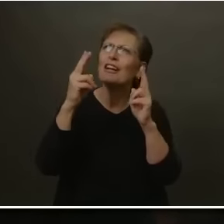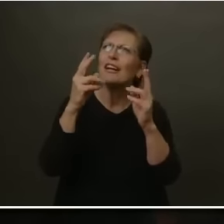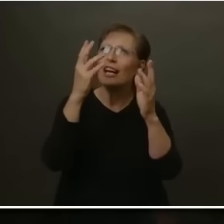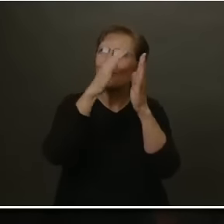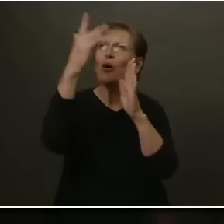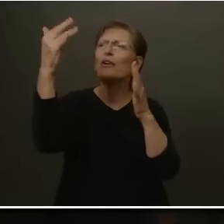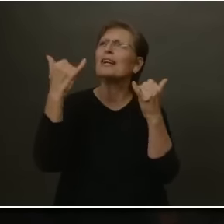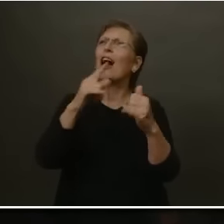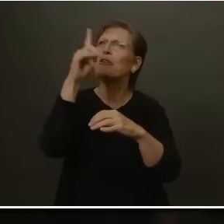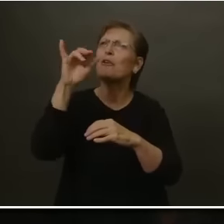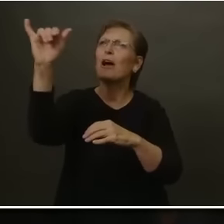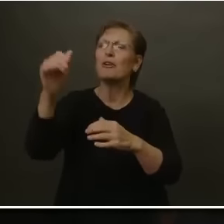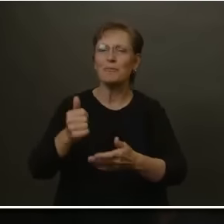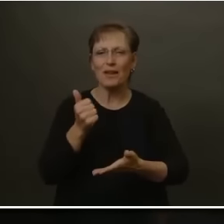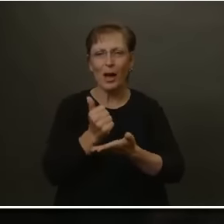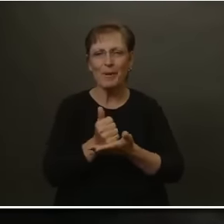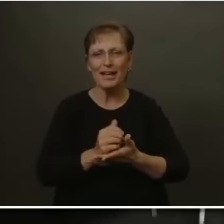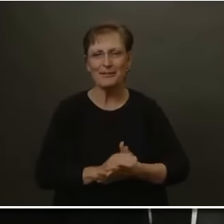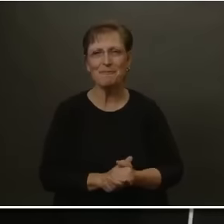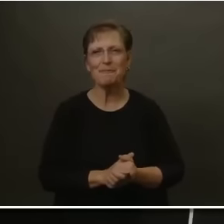forever. Amen.